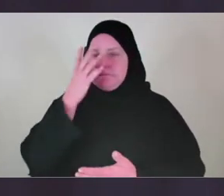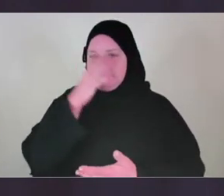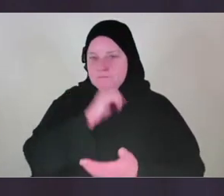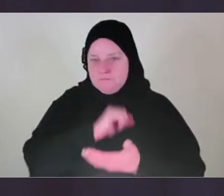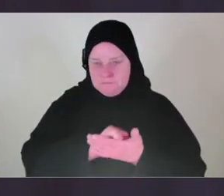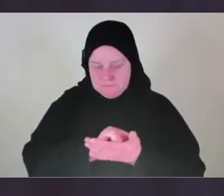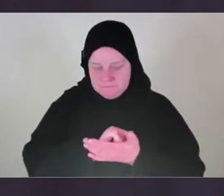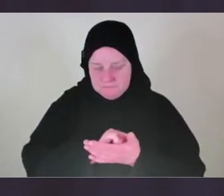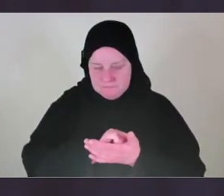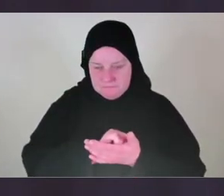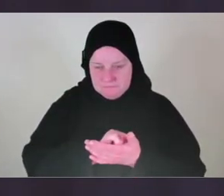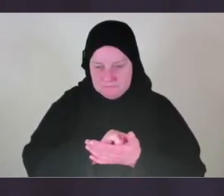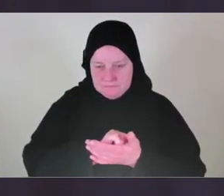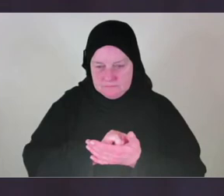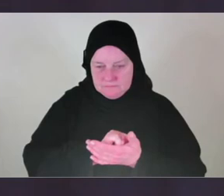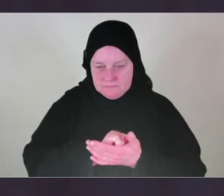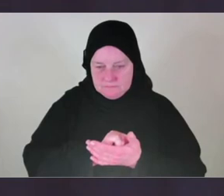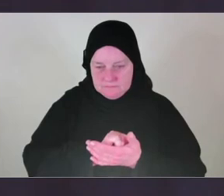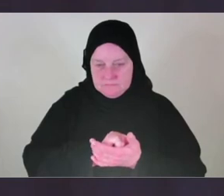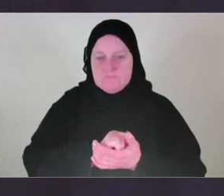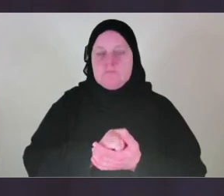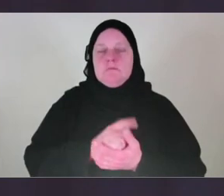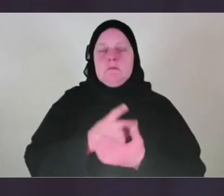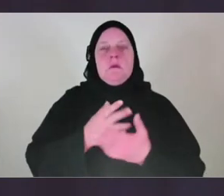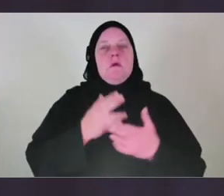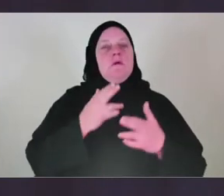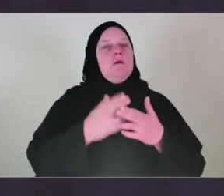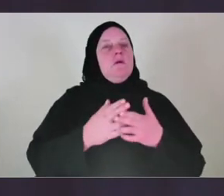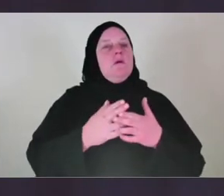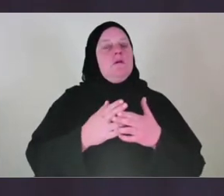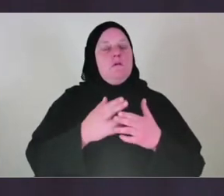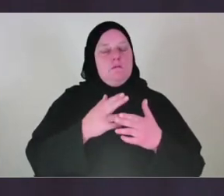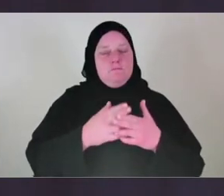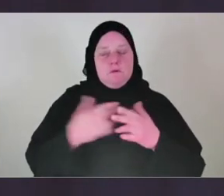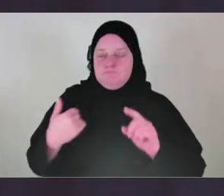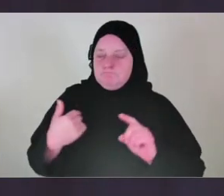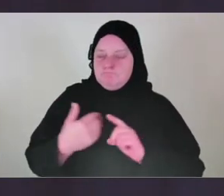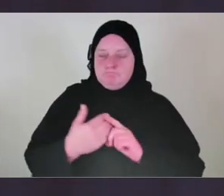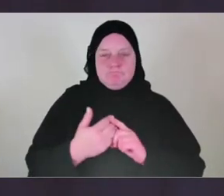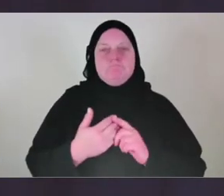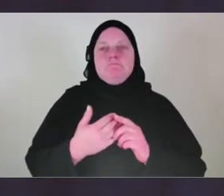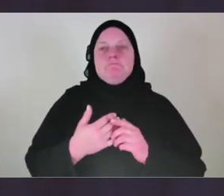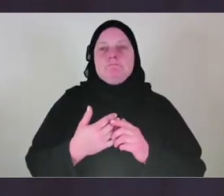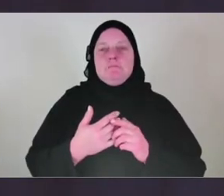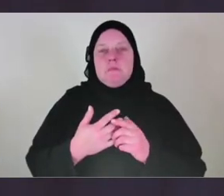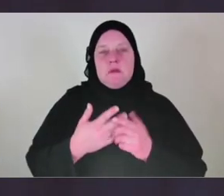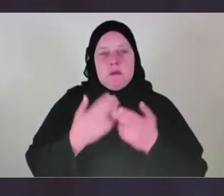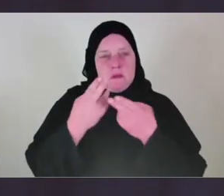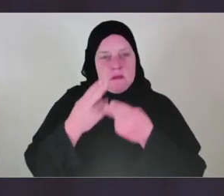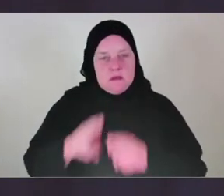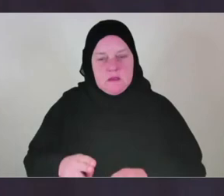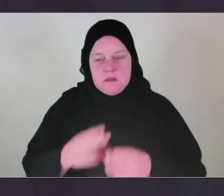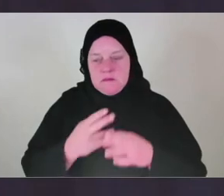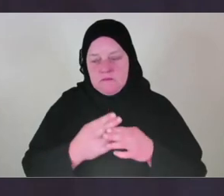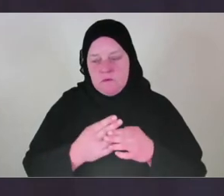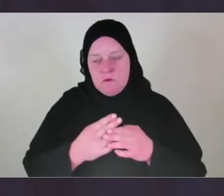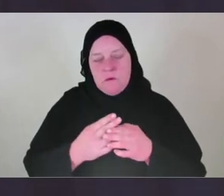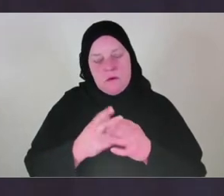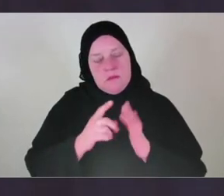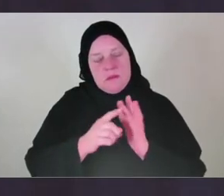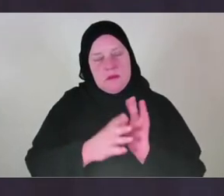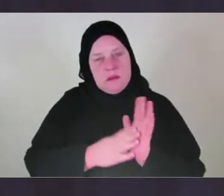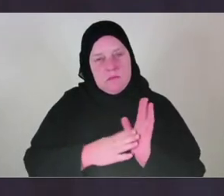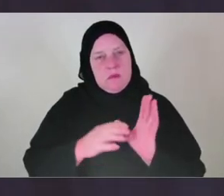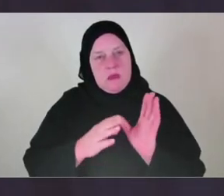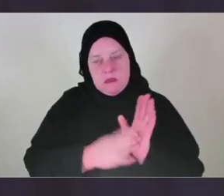beloved Imam, Imam al-Jawad alayhi salam, an Imam known for his imamah at such a young